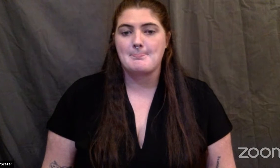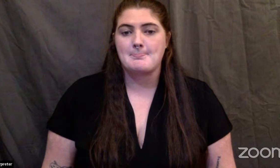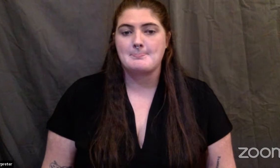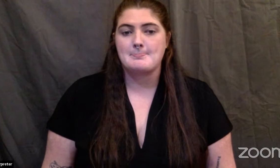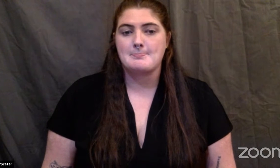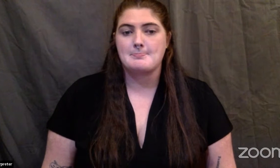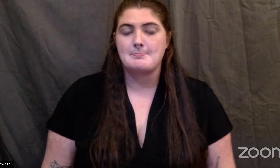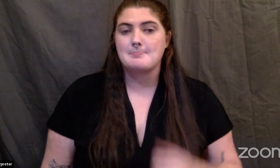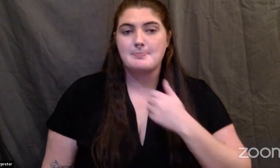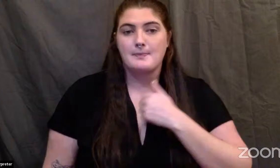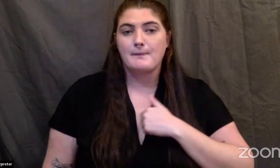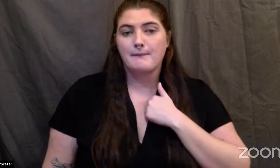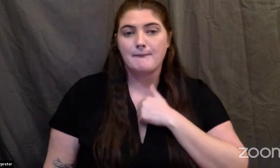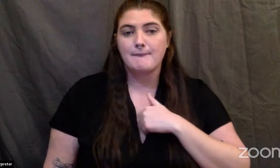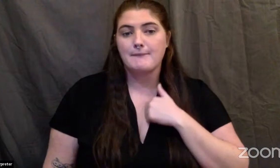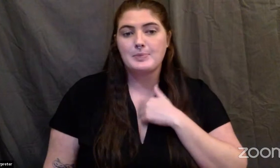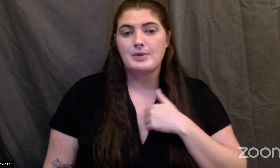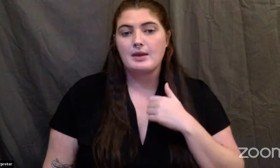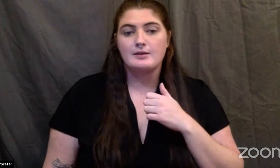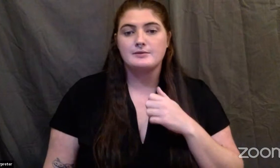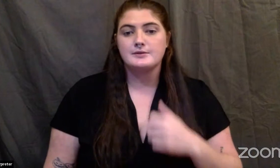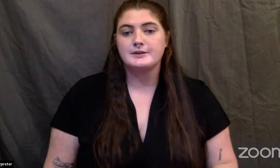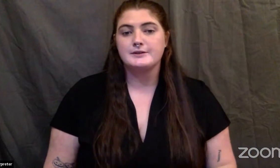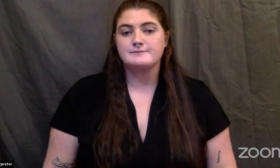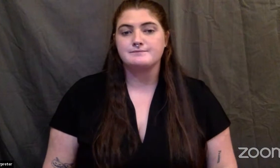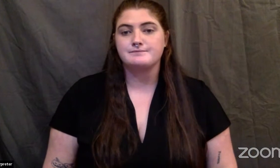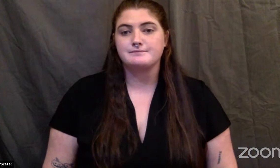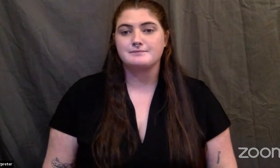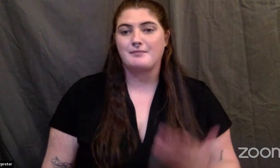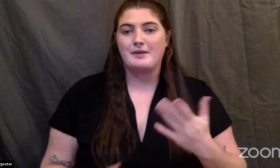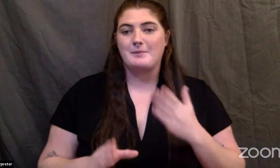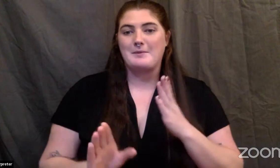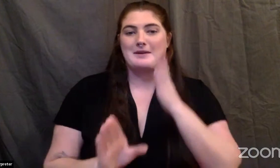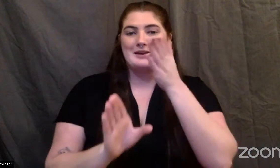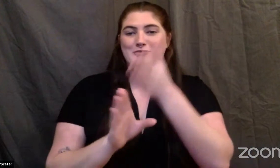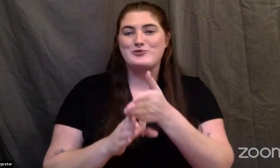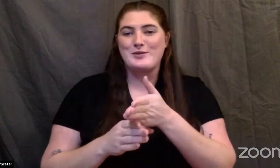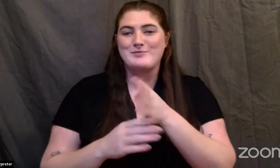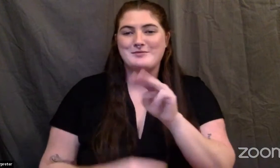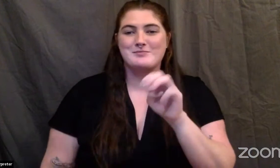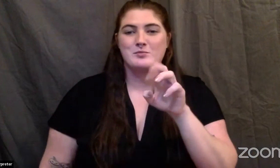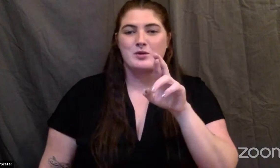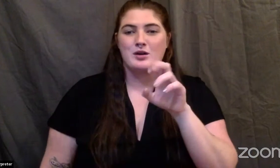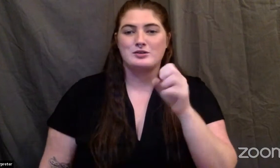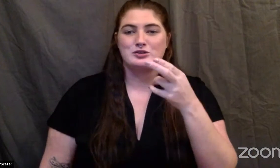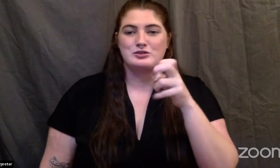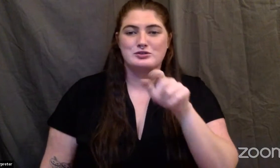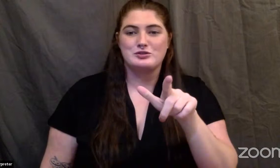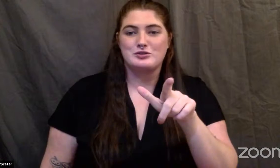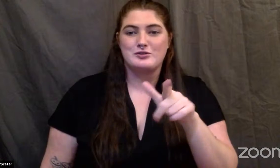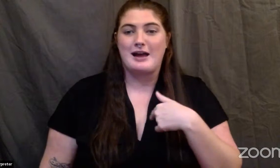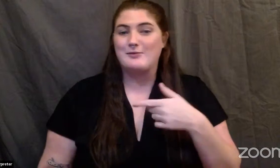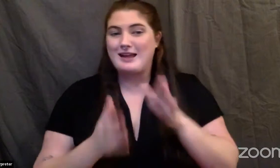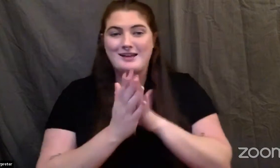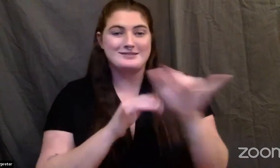Sorry, I think I may have interrupted Marshall. That wasn't my intention. She was asking the same question,